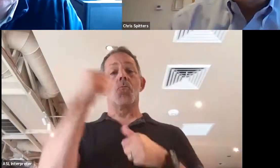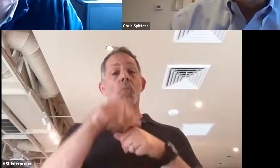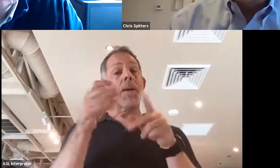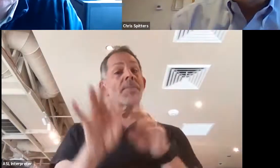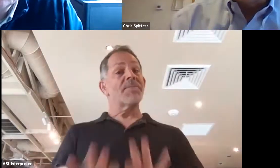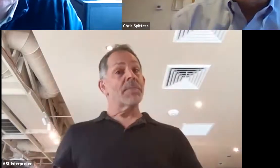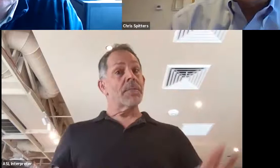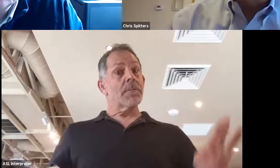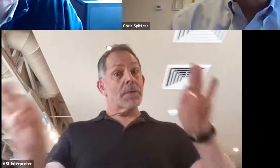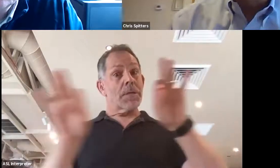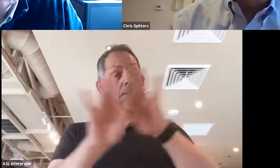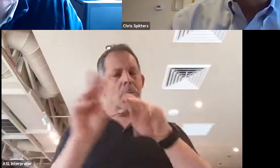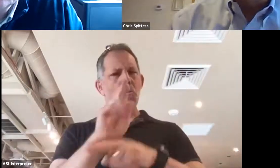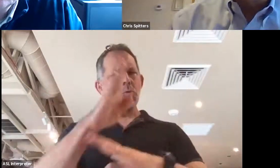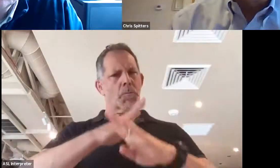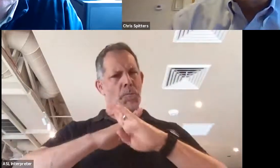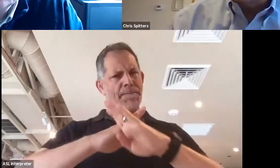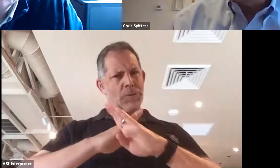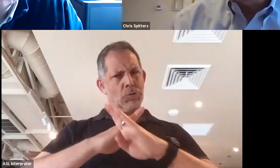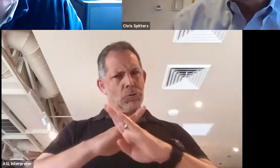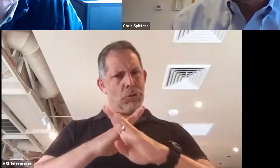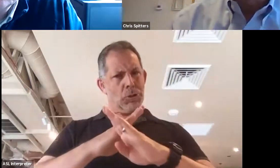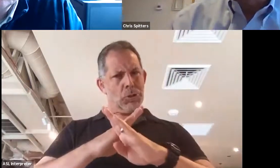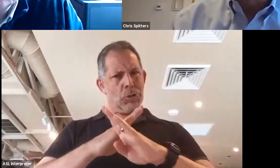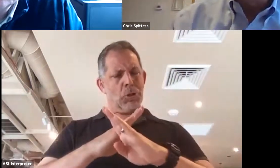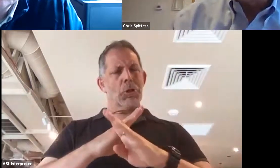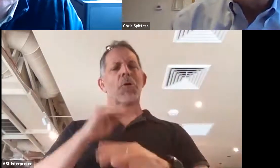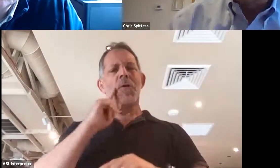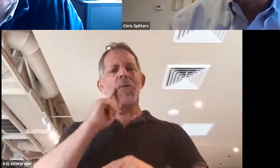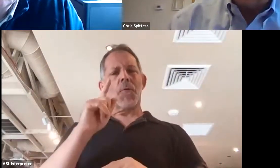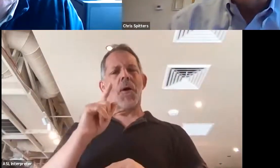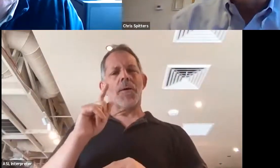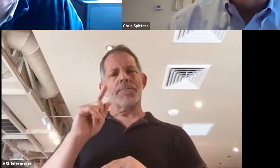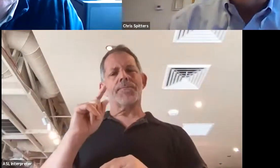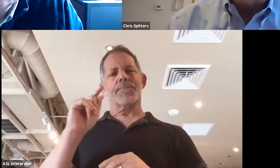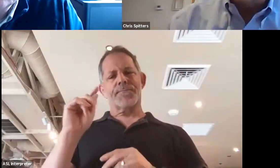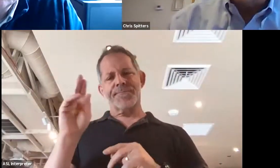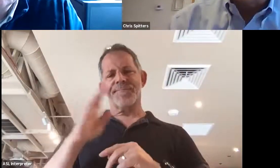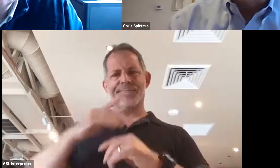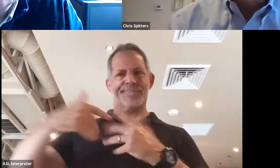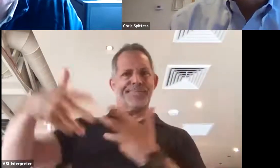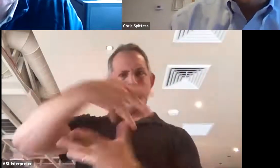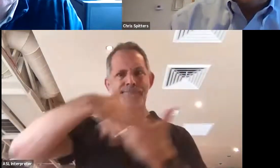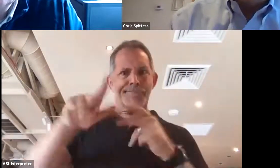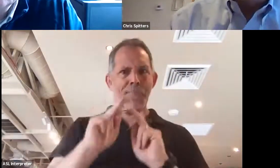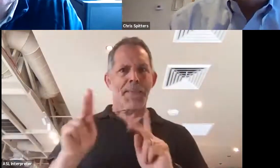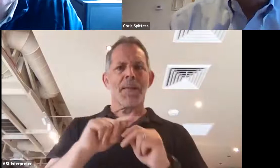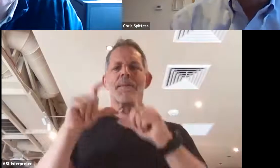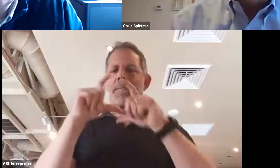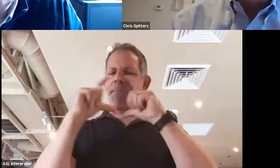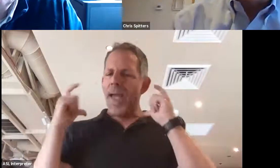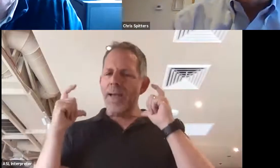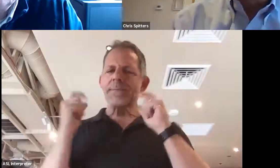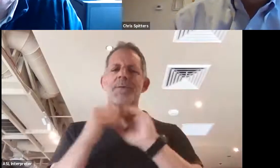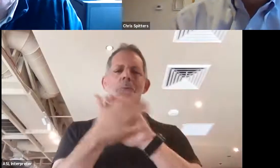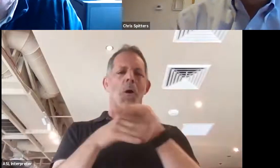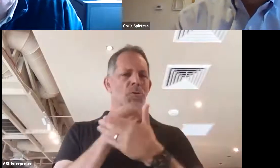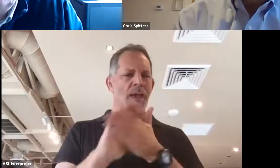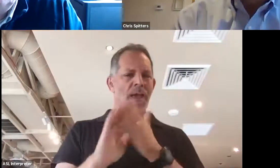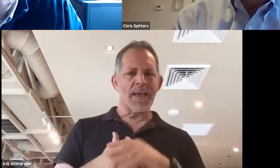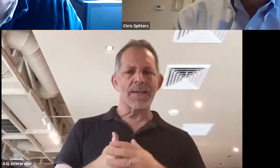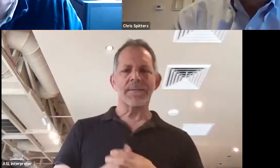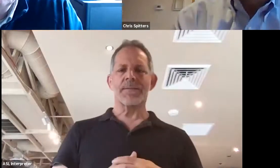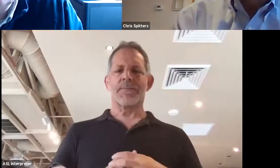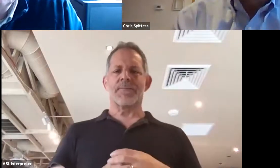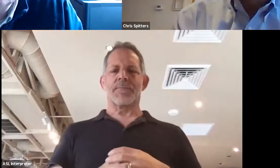the increase and its early nature and what we've seen with prior waves, I'm certainly hopeful that we can flatten it out. But in the